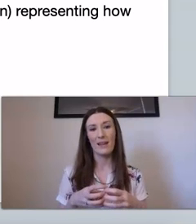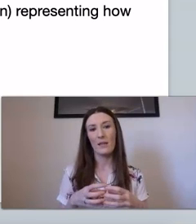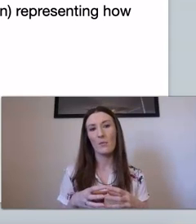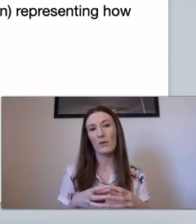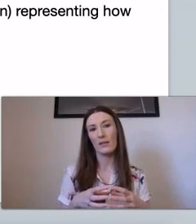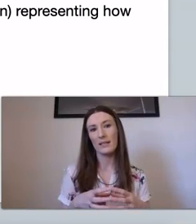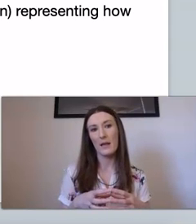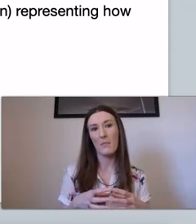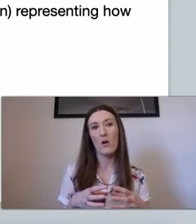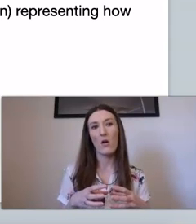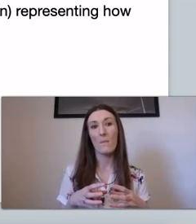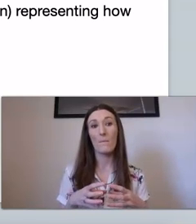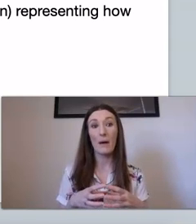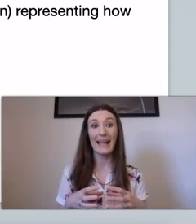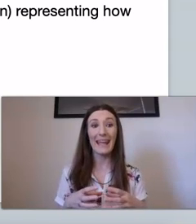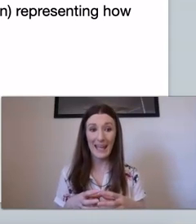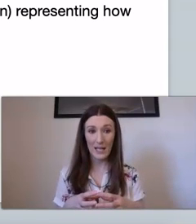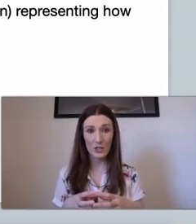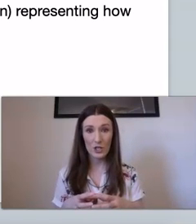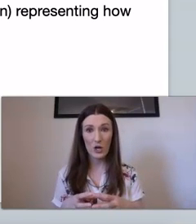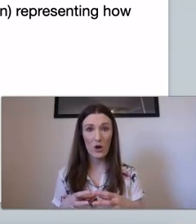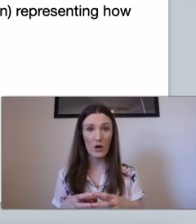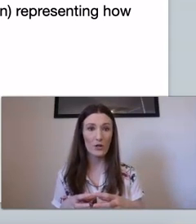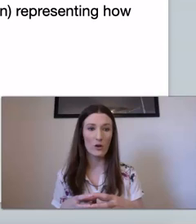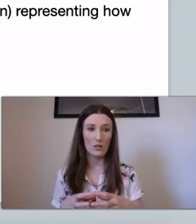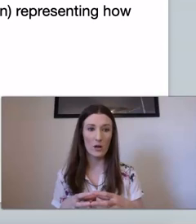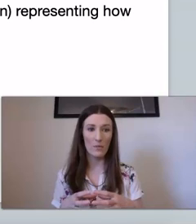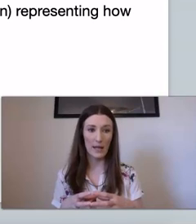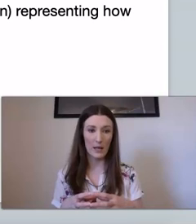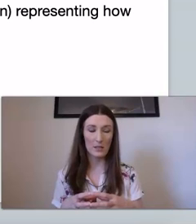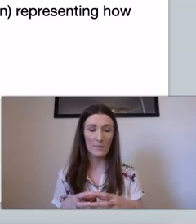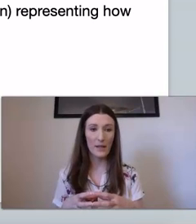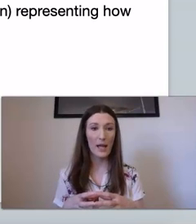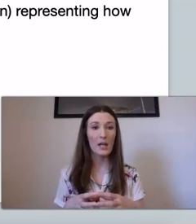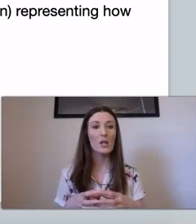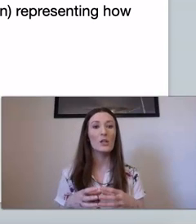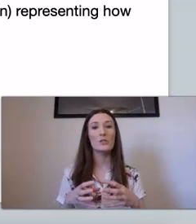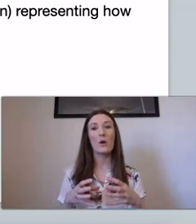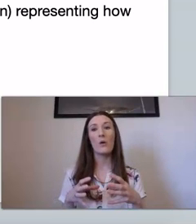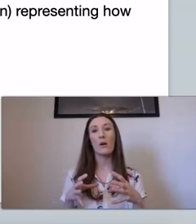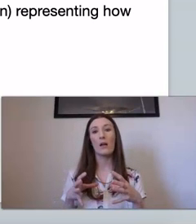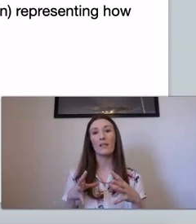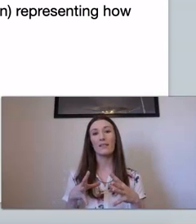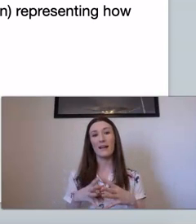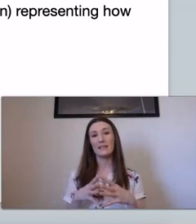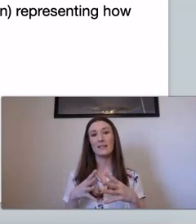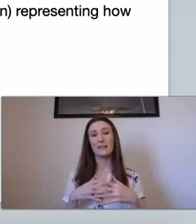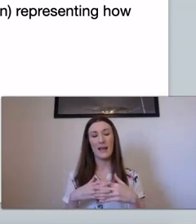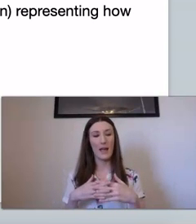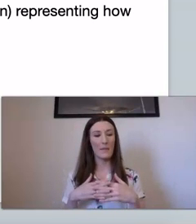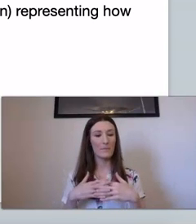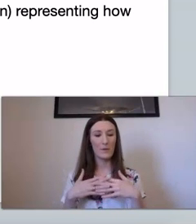to rank them or list them by age on your non-dominant hand. Okay, so